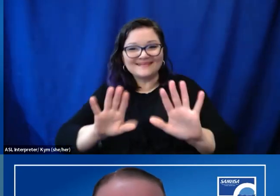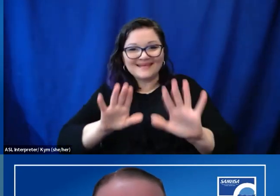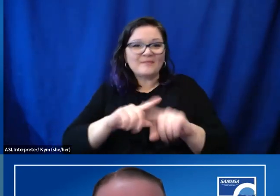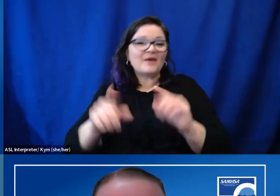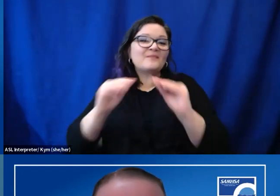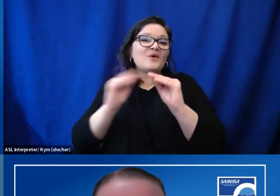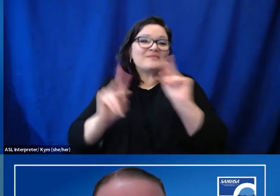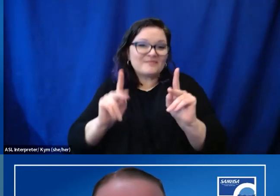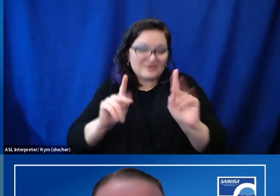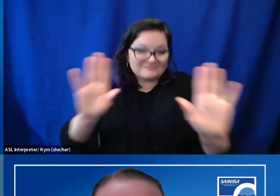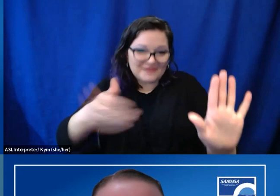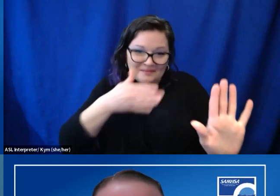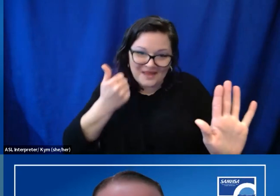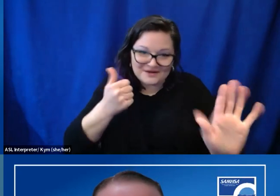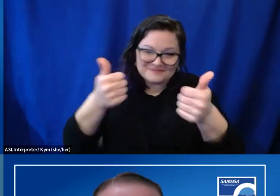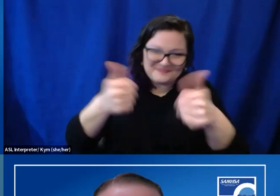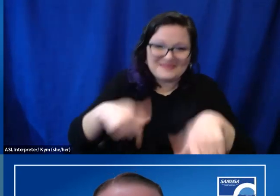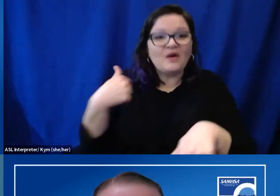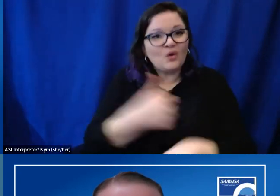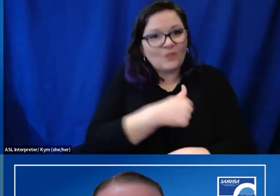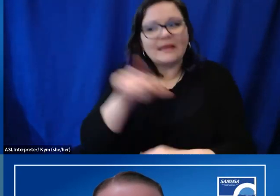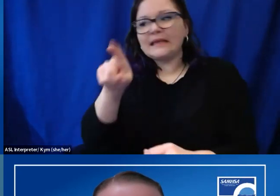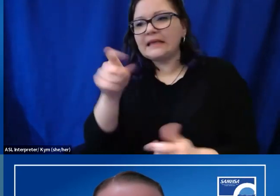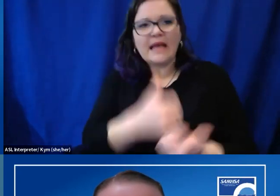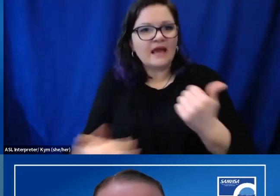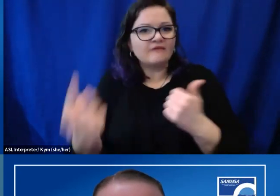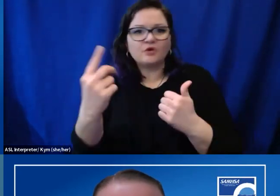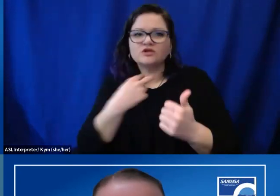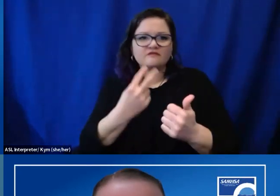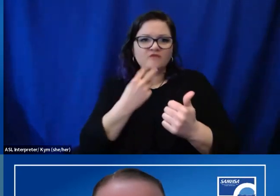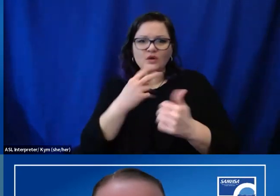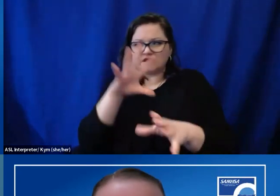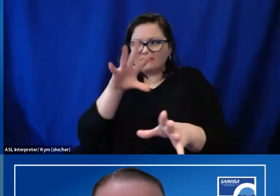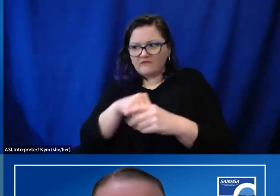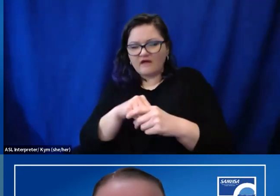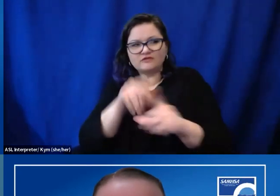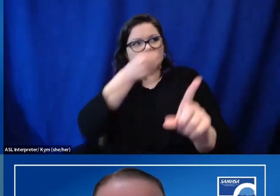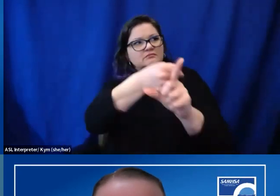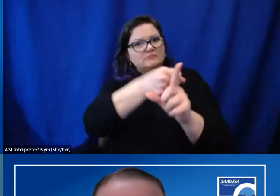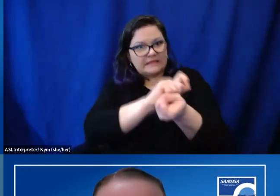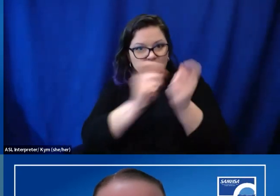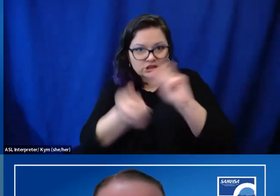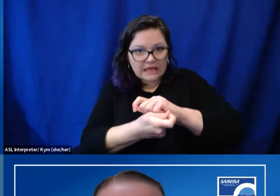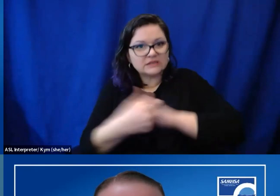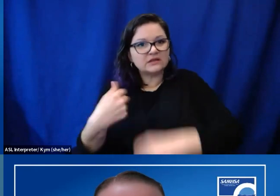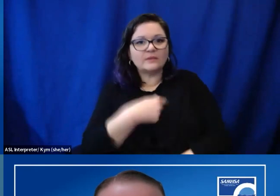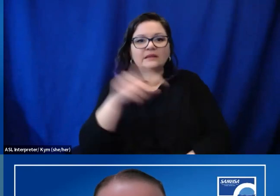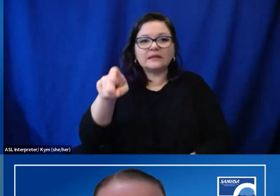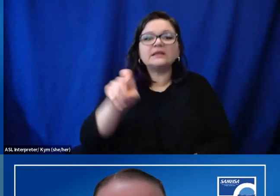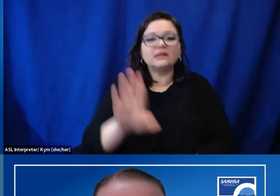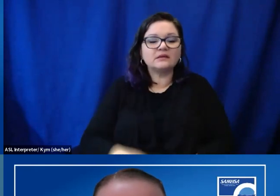better, because we need everyone's voice to make the changes that are needed. In our